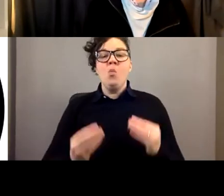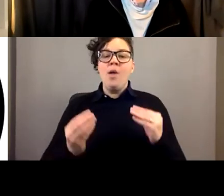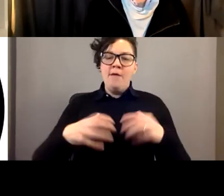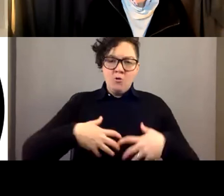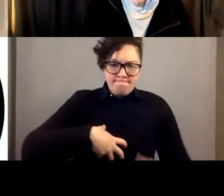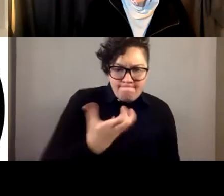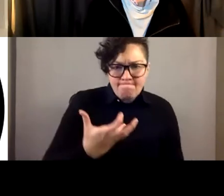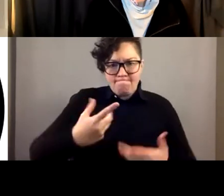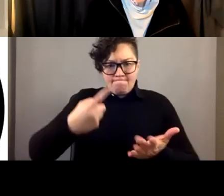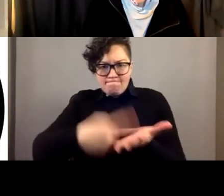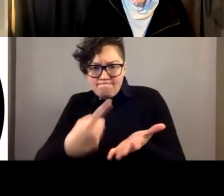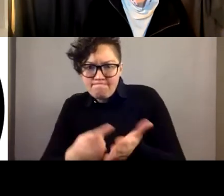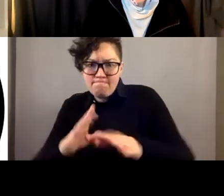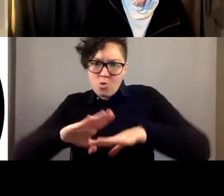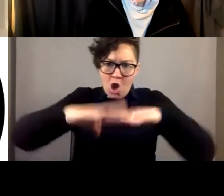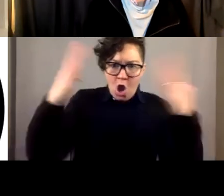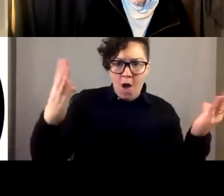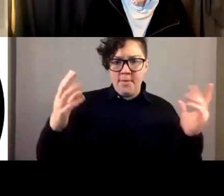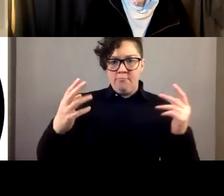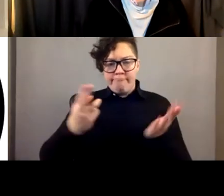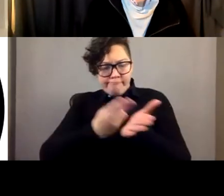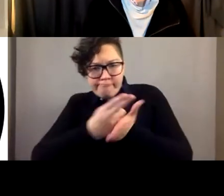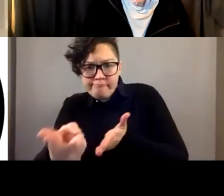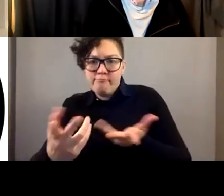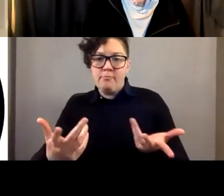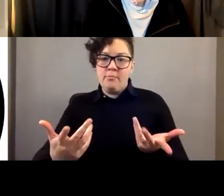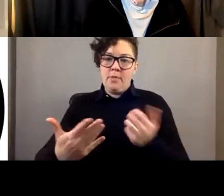a national, social, and personal